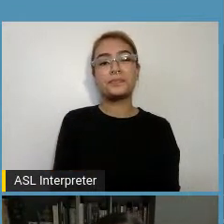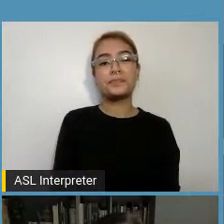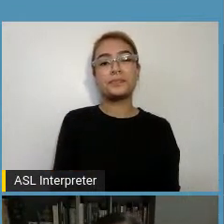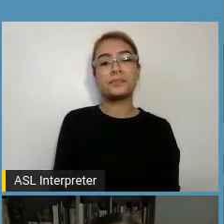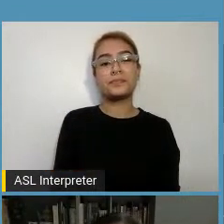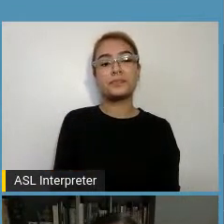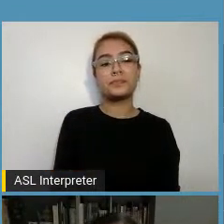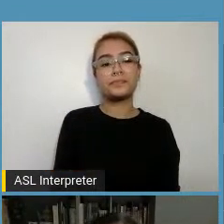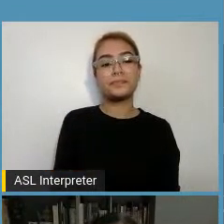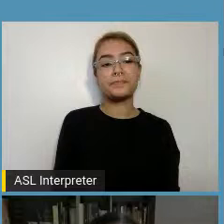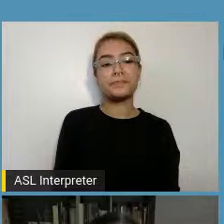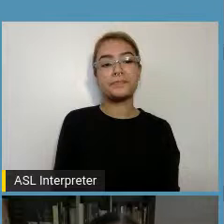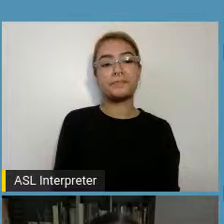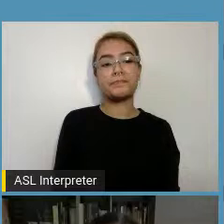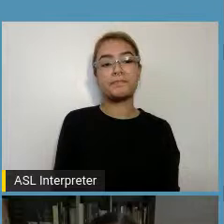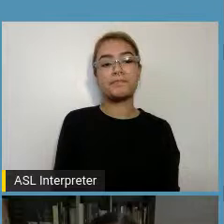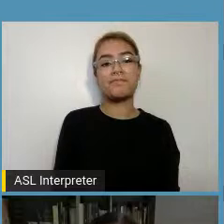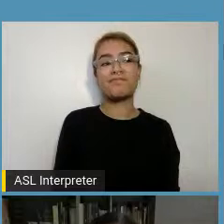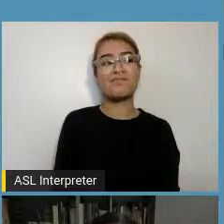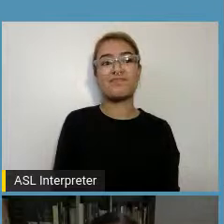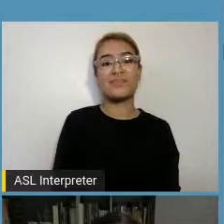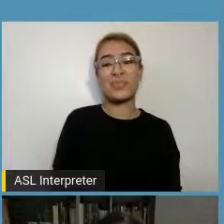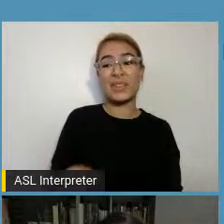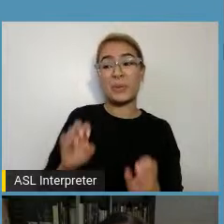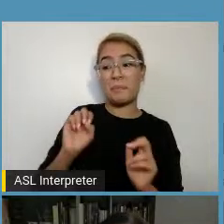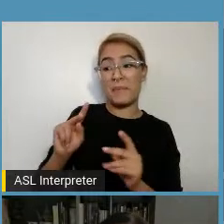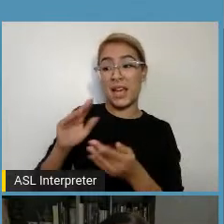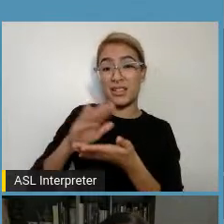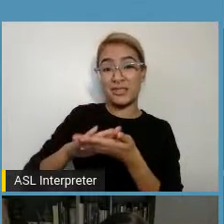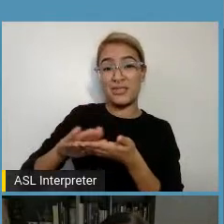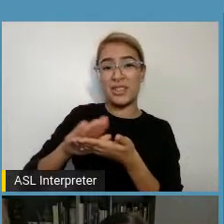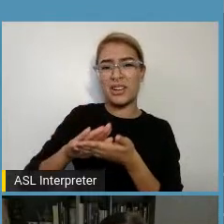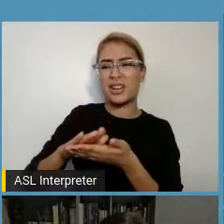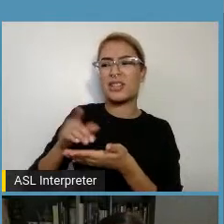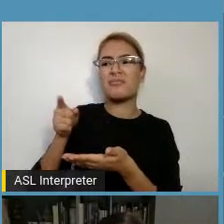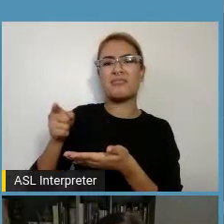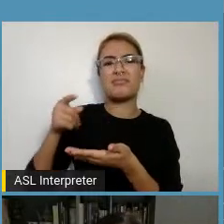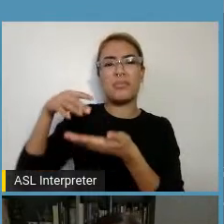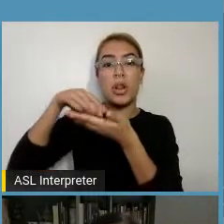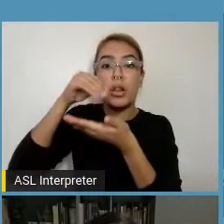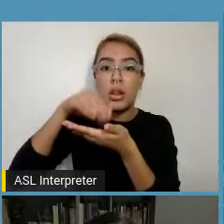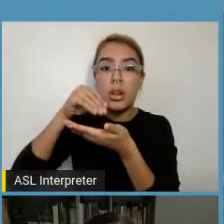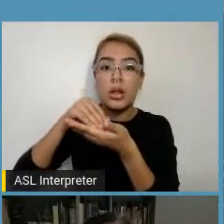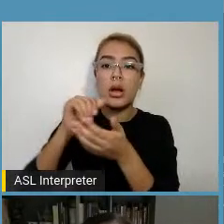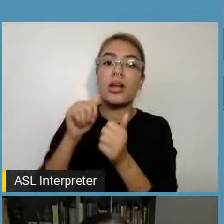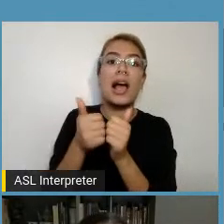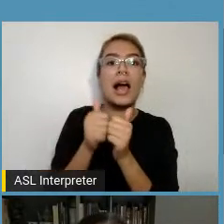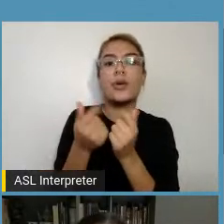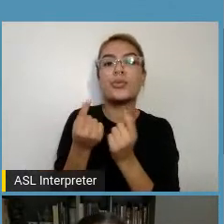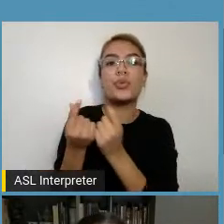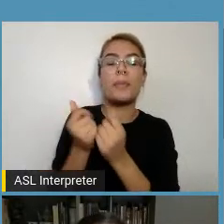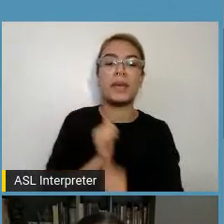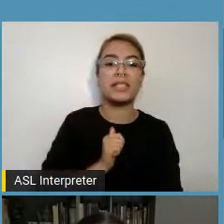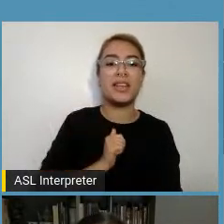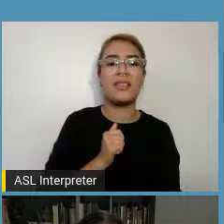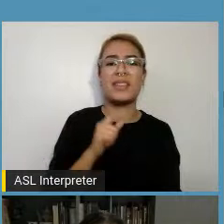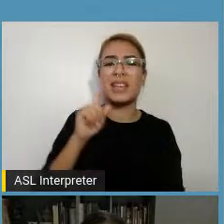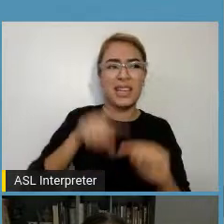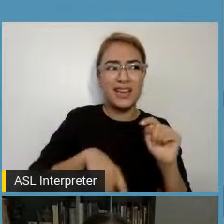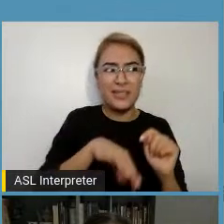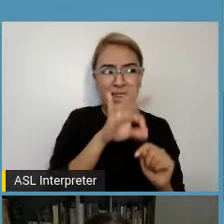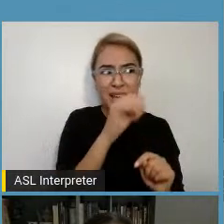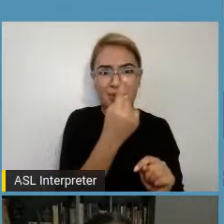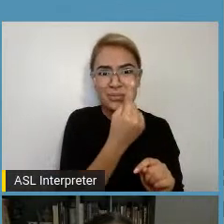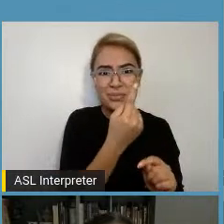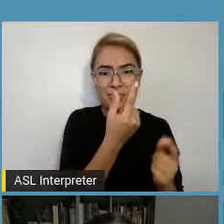Utah, just to learn how to do it myself, because I couldn't find anybody to do it. And I really fell in love